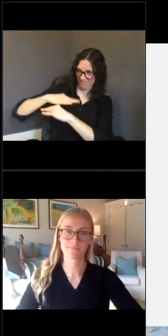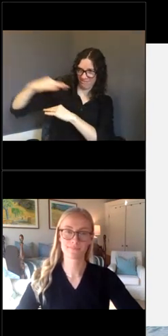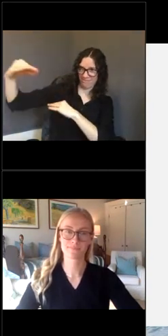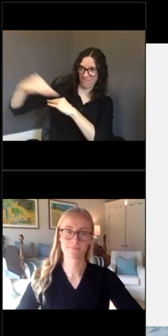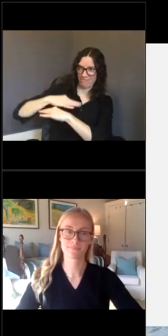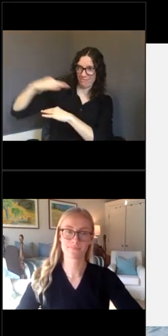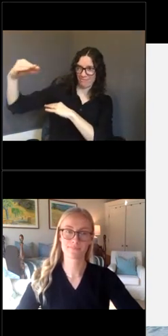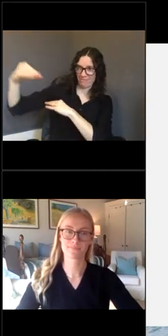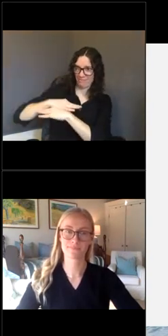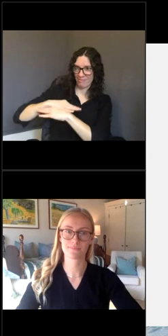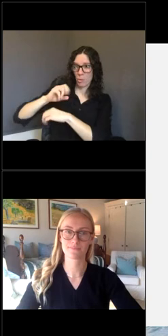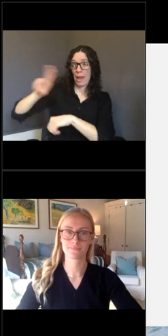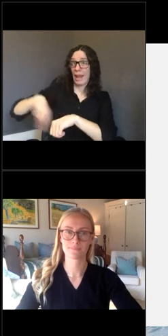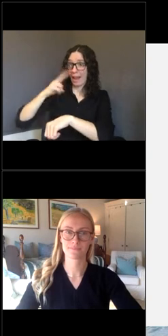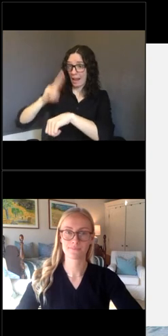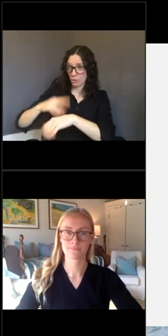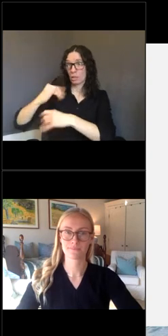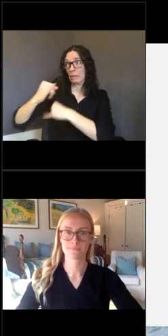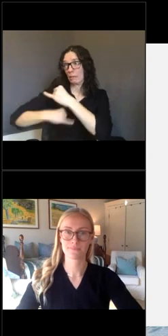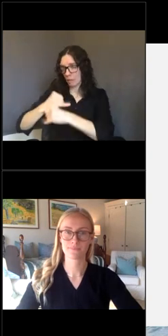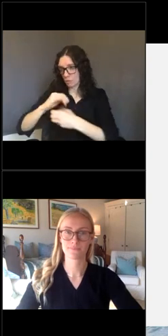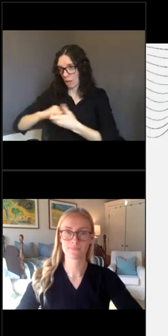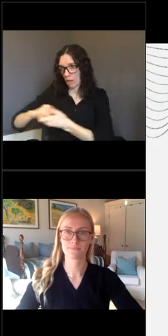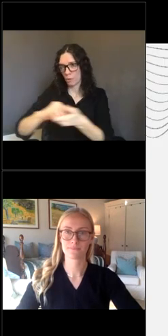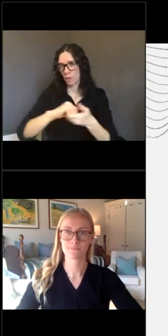Next slide, please.